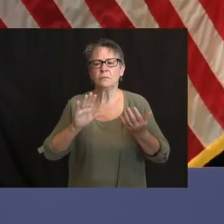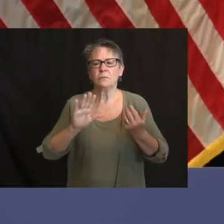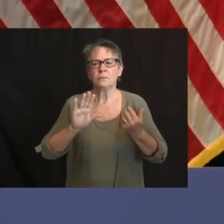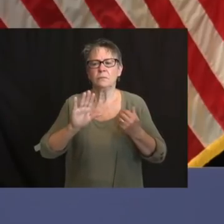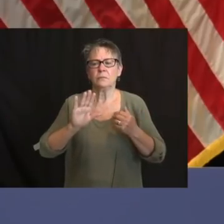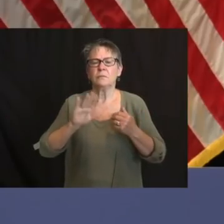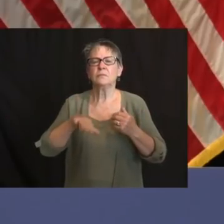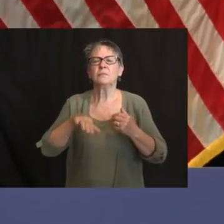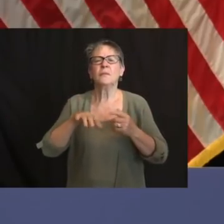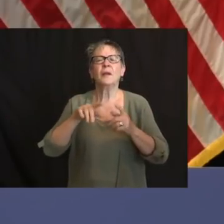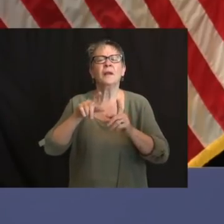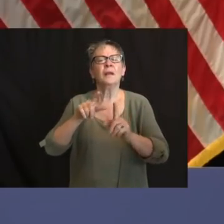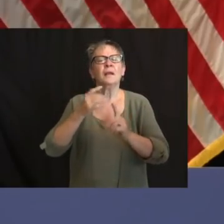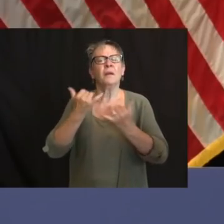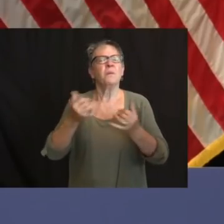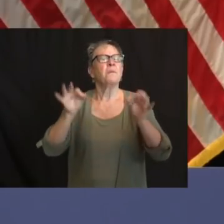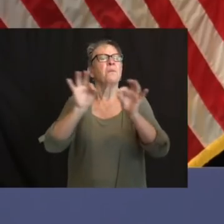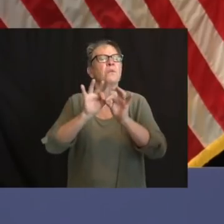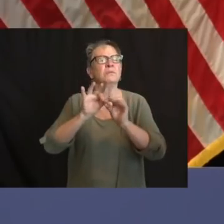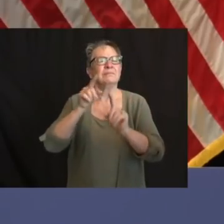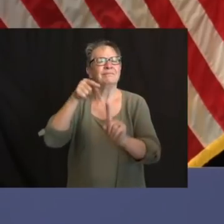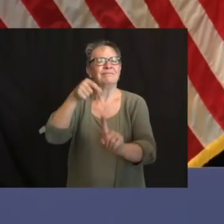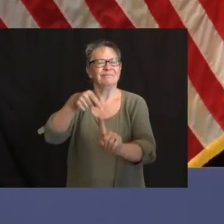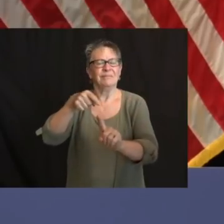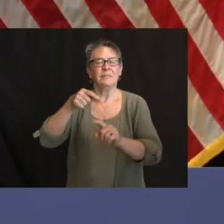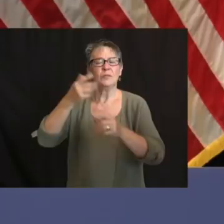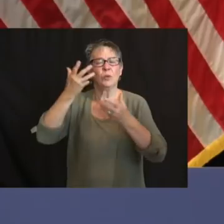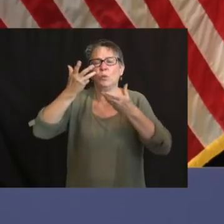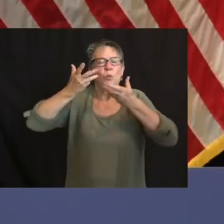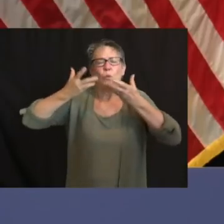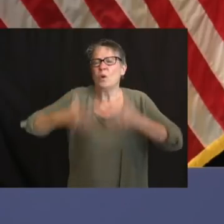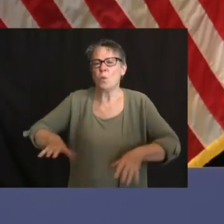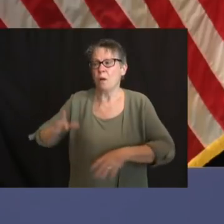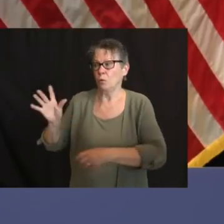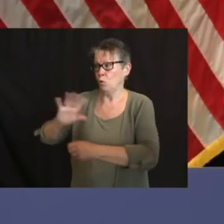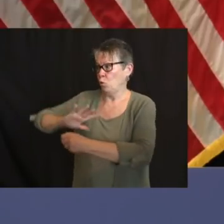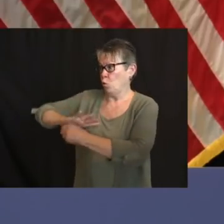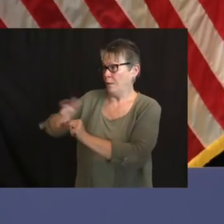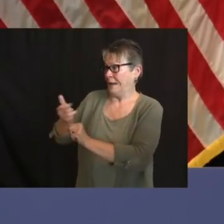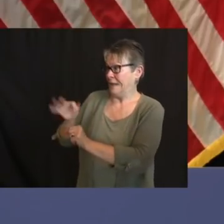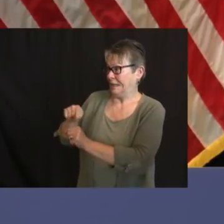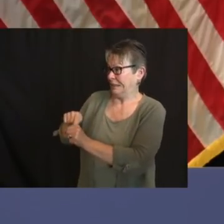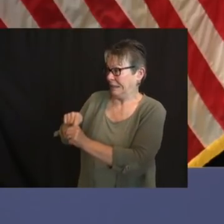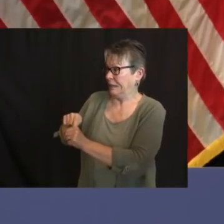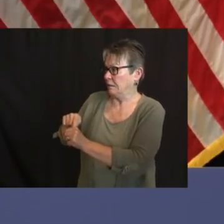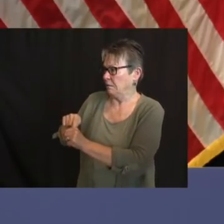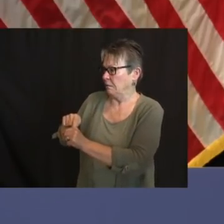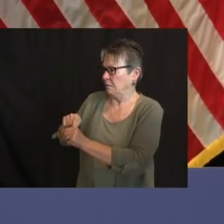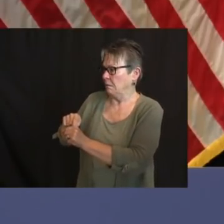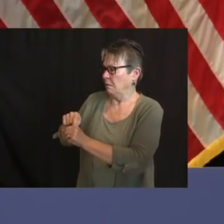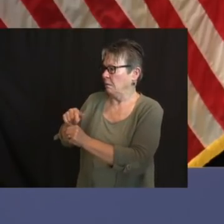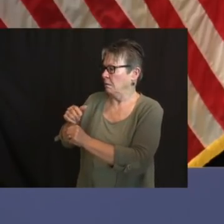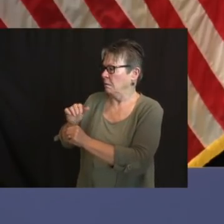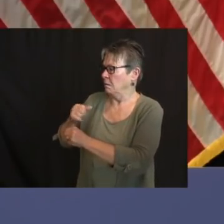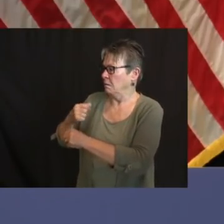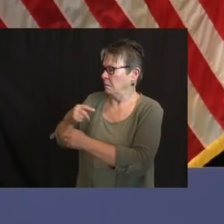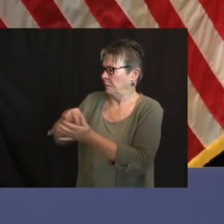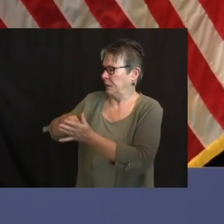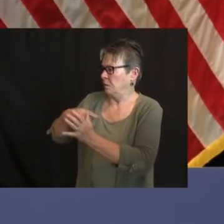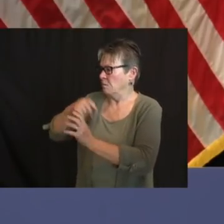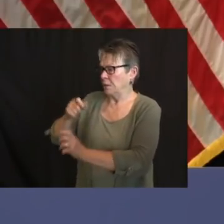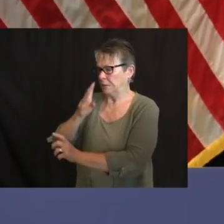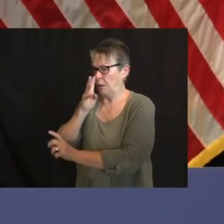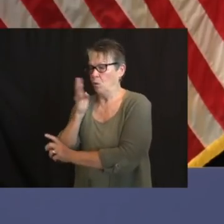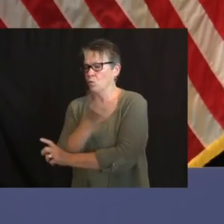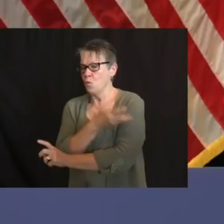Jersey, on that list, desperately needs direct federal cash assistance. It's the way we keep firefighters, police,